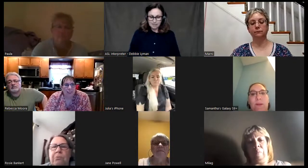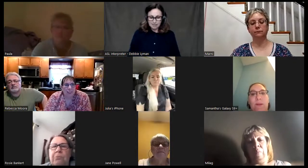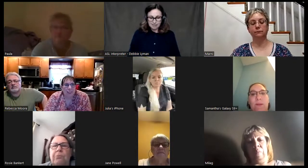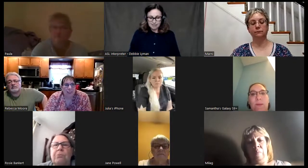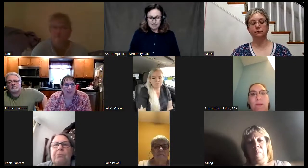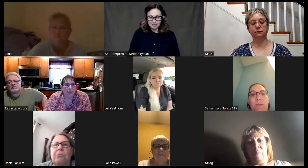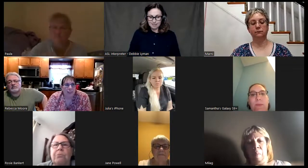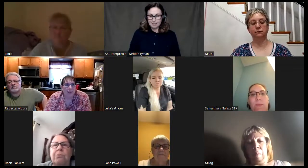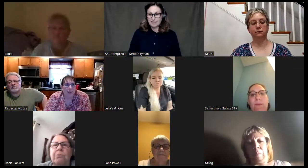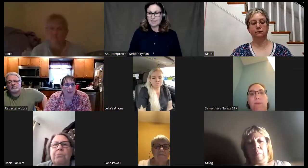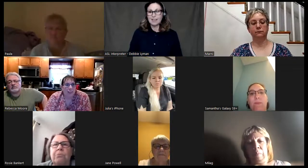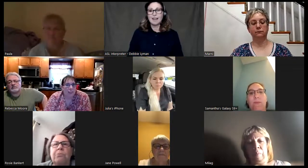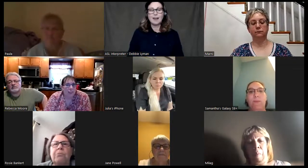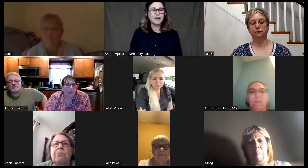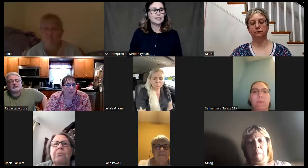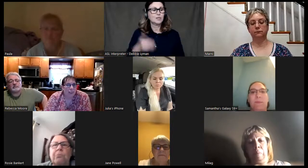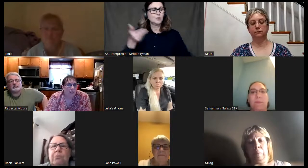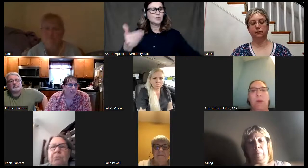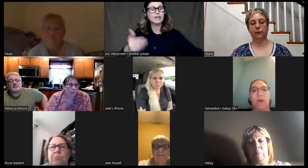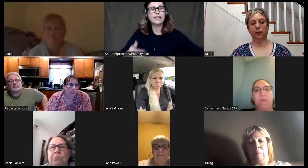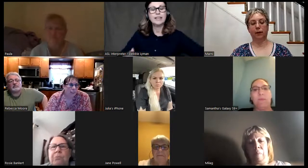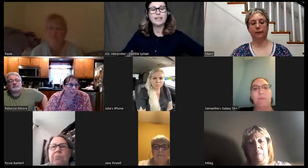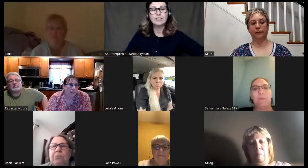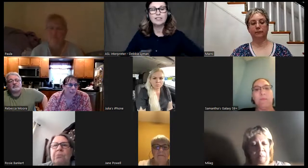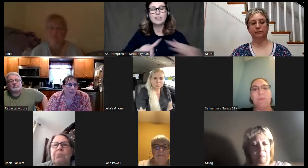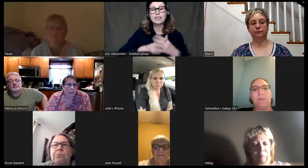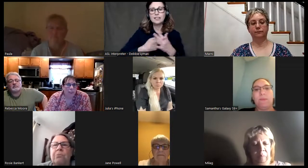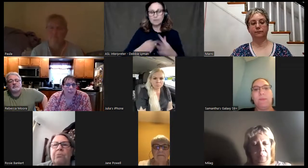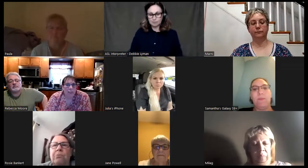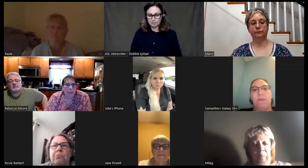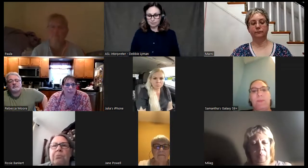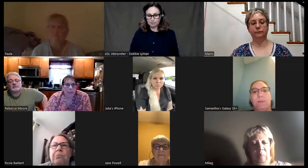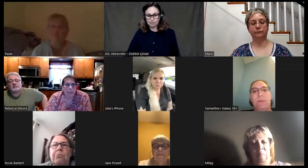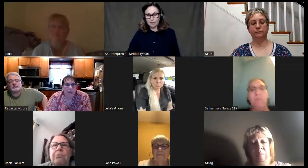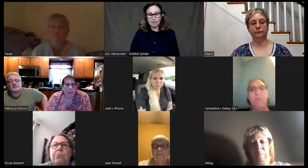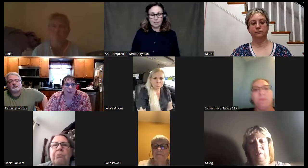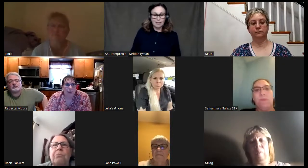Okay. All right, so we'll go ahead and get started.